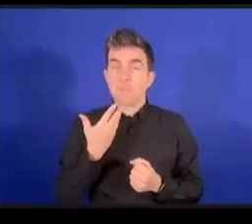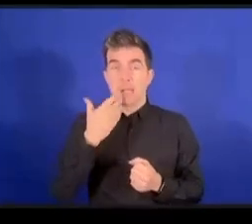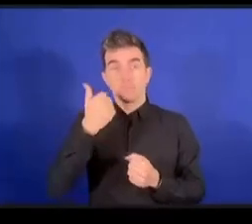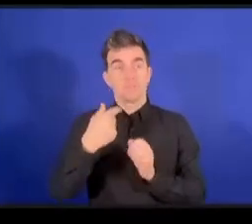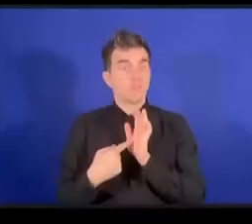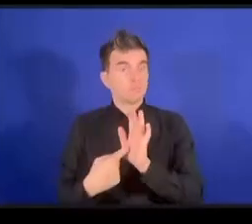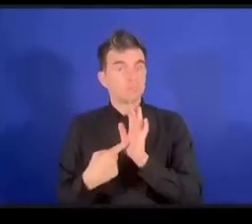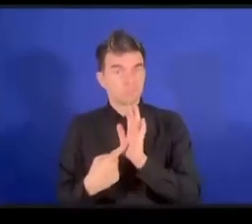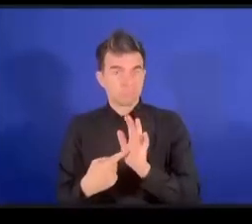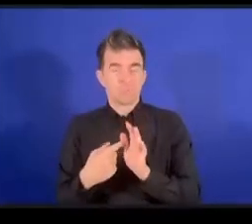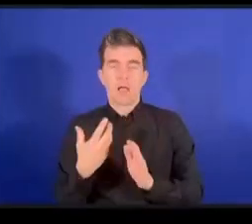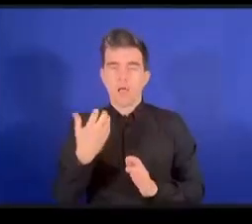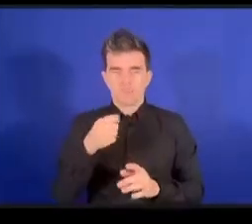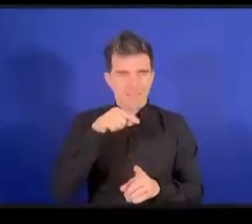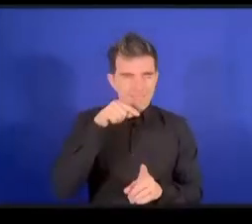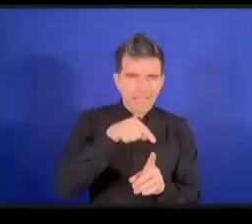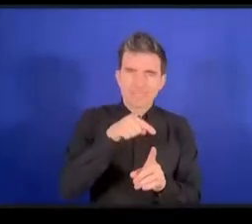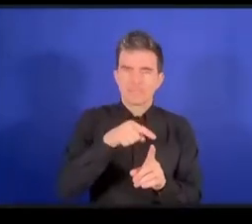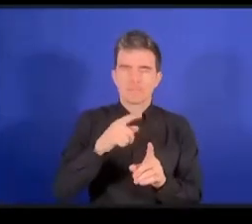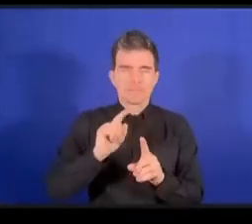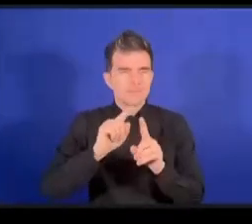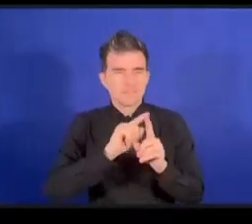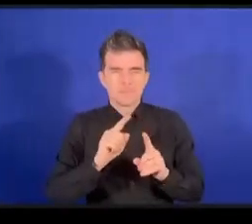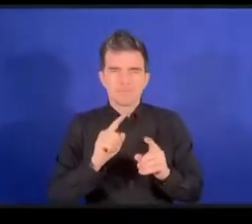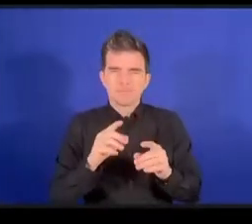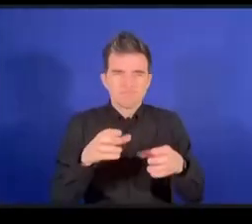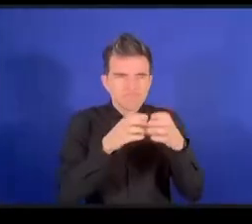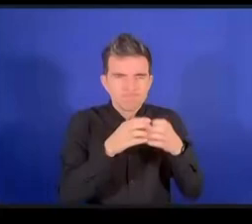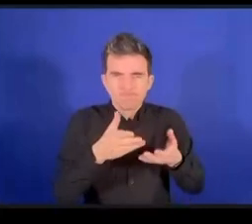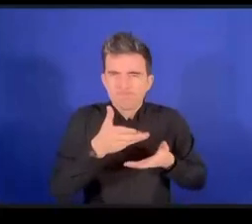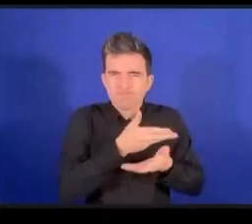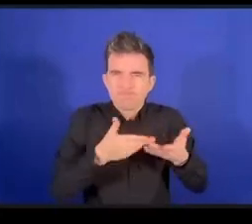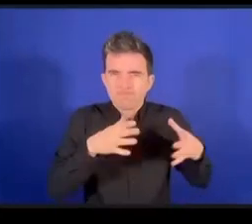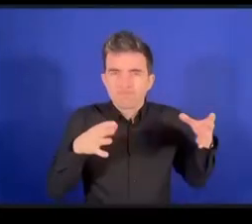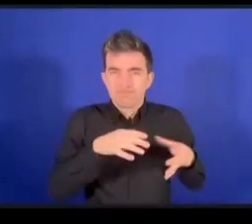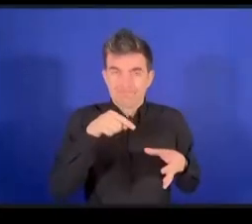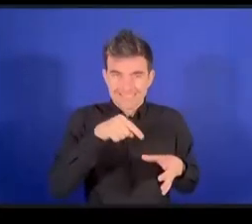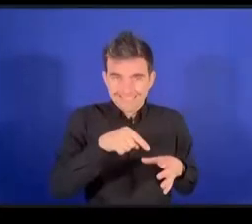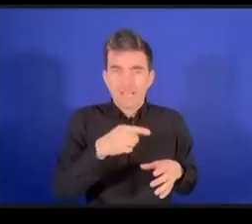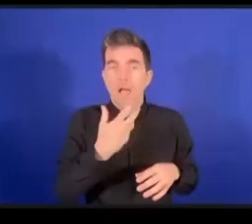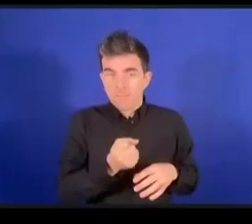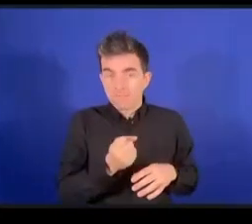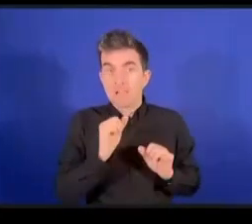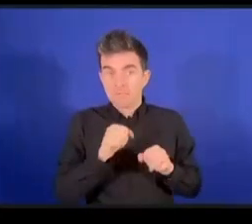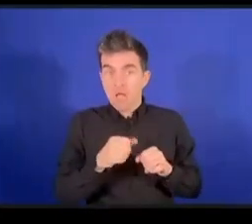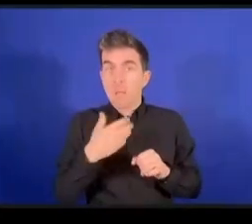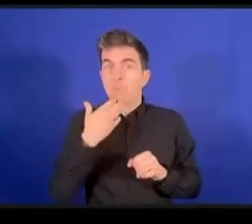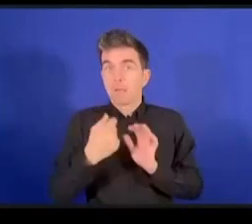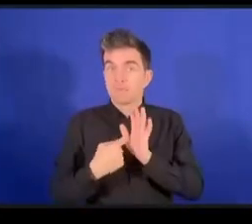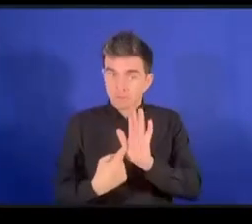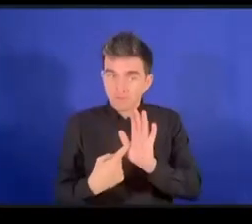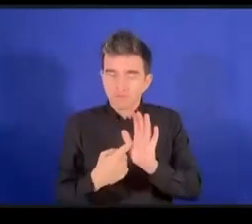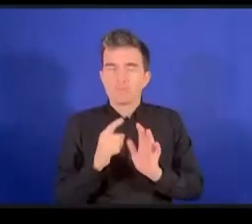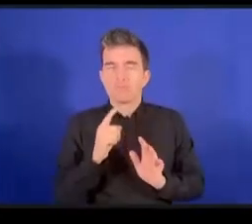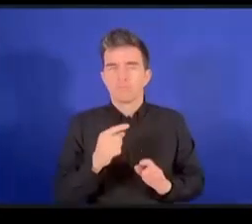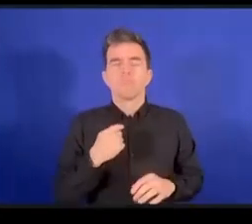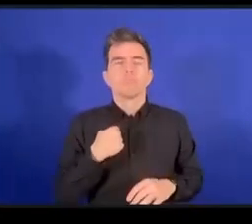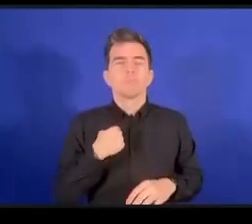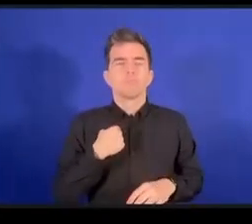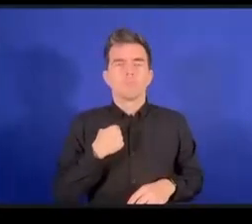way it carries to industry than what we can expect if this if the IGF